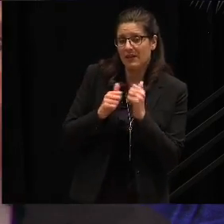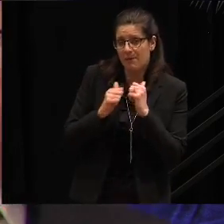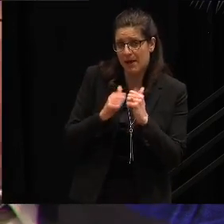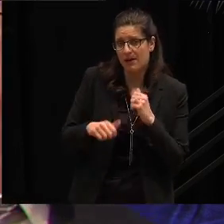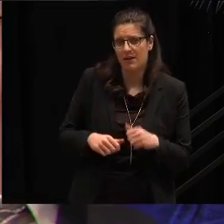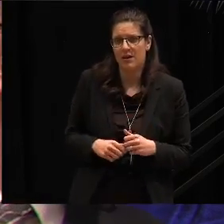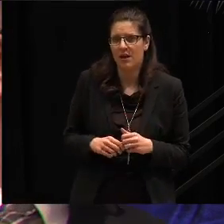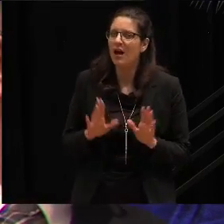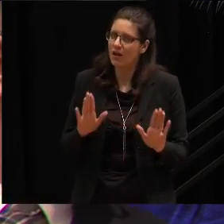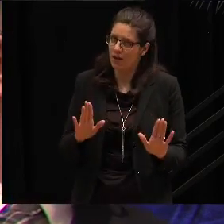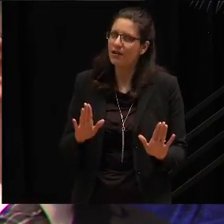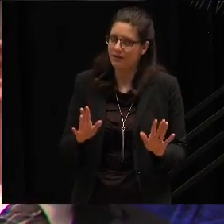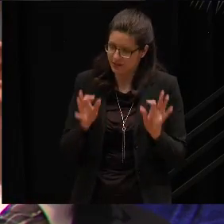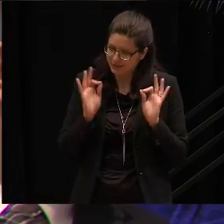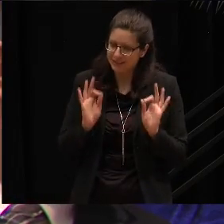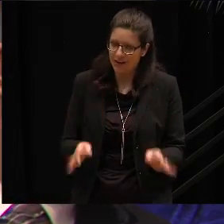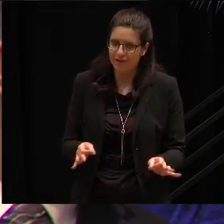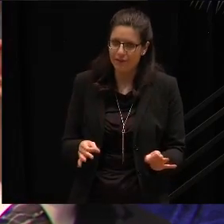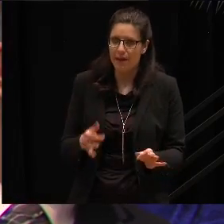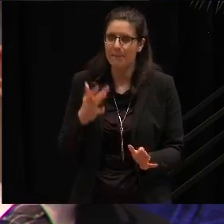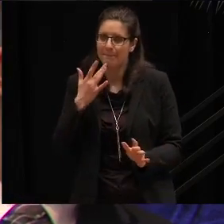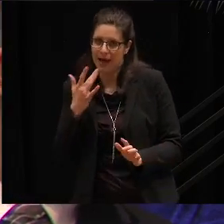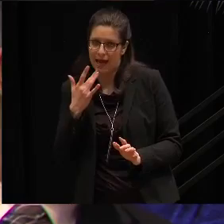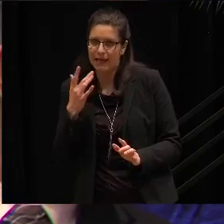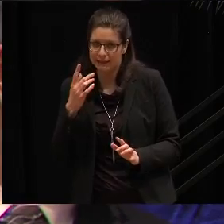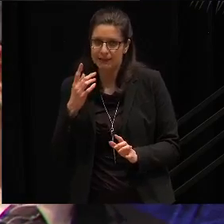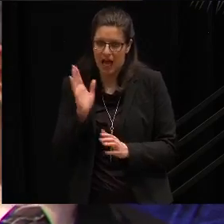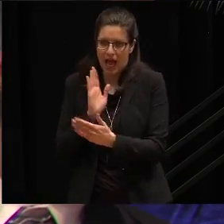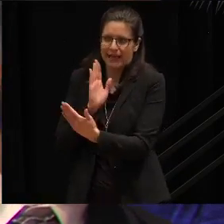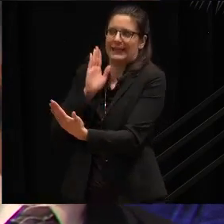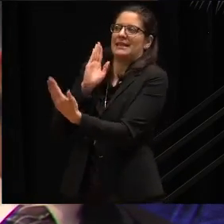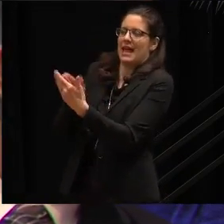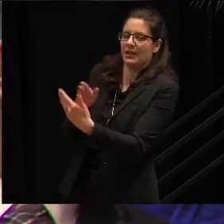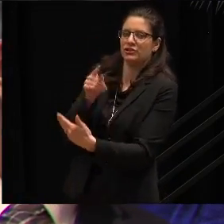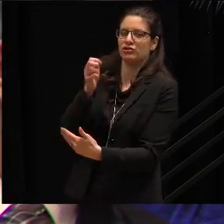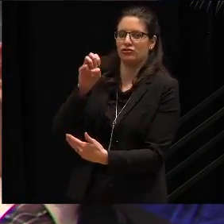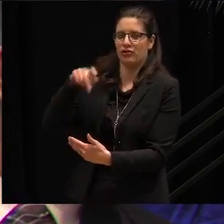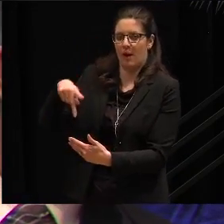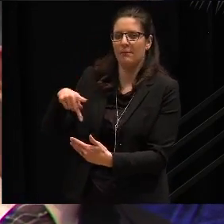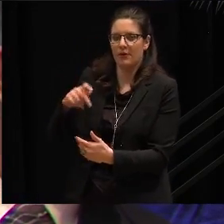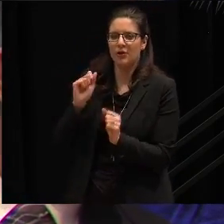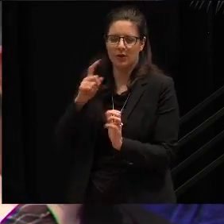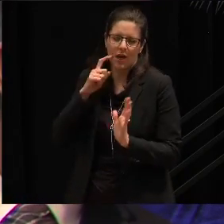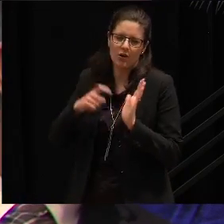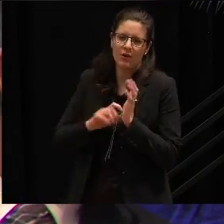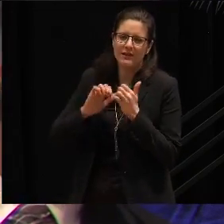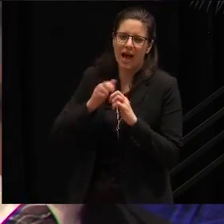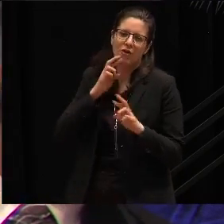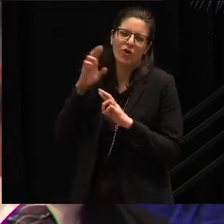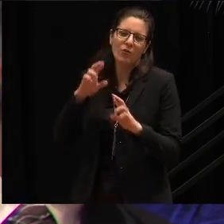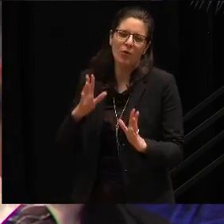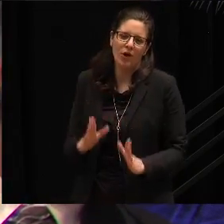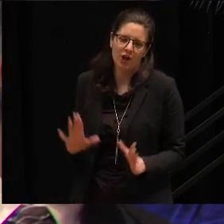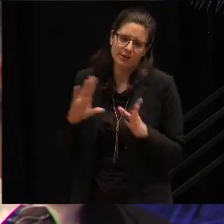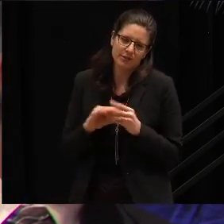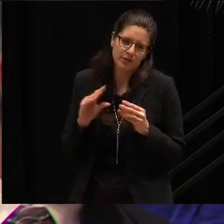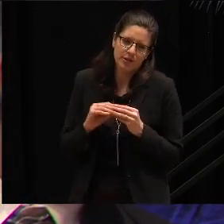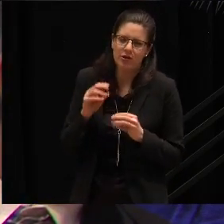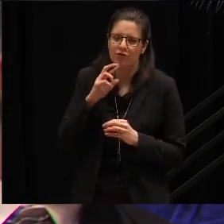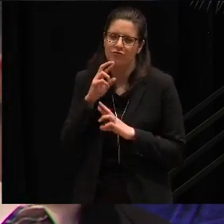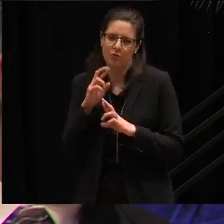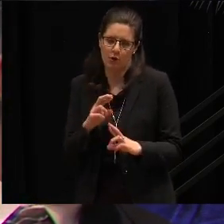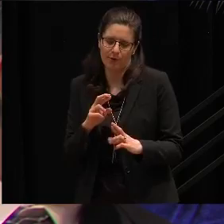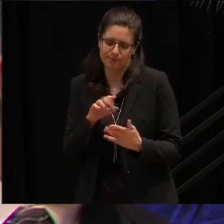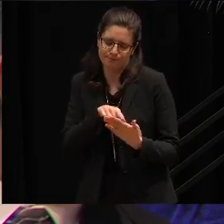distinct bias against Trump as time went on, and you could see it in the way the reporters would report, and that